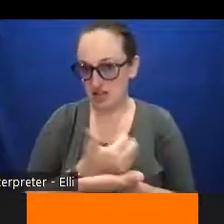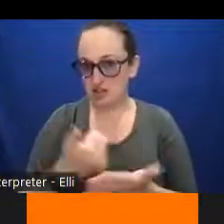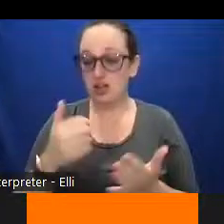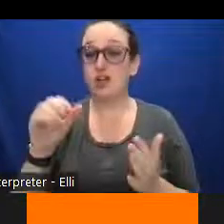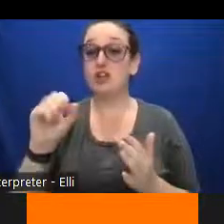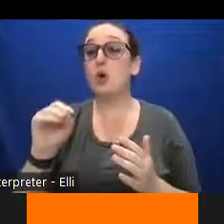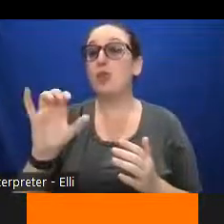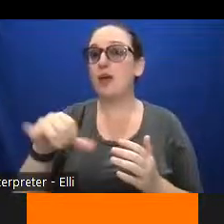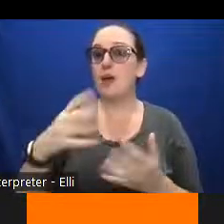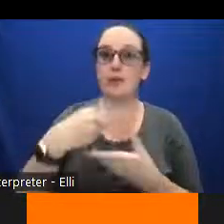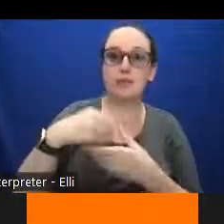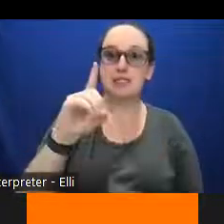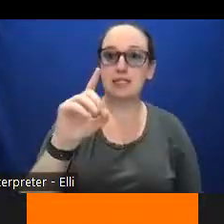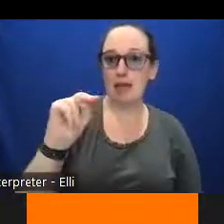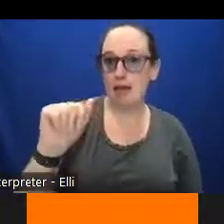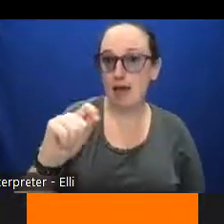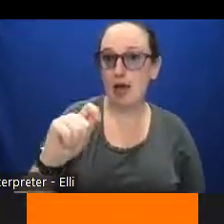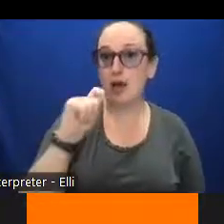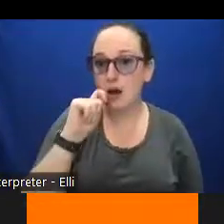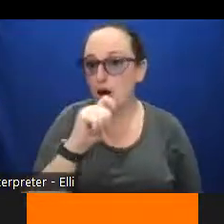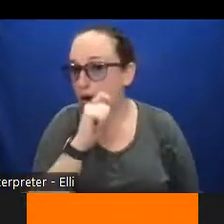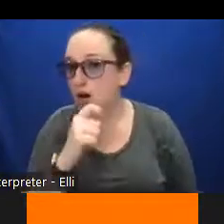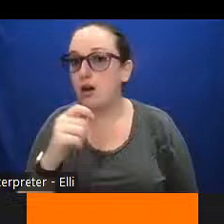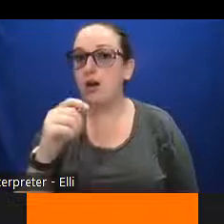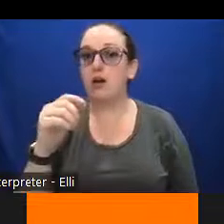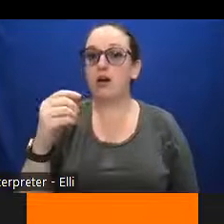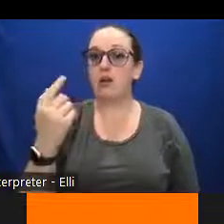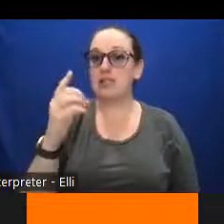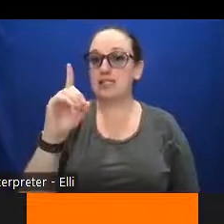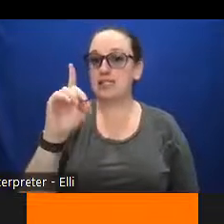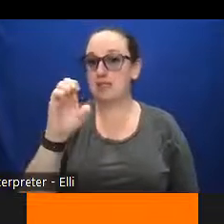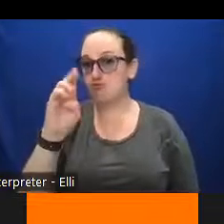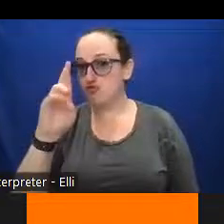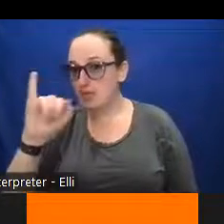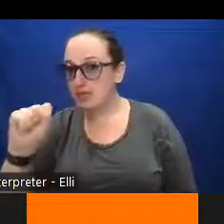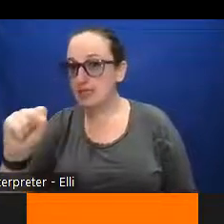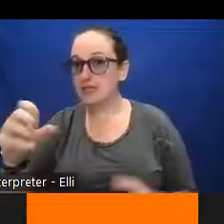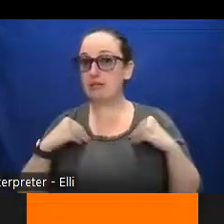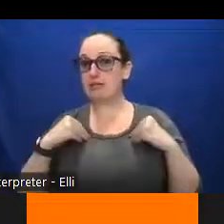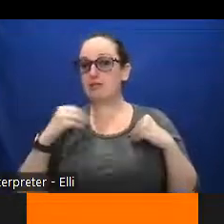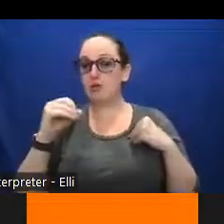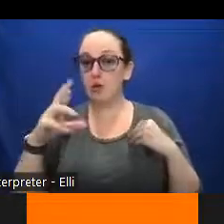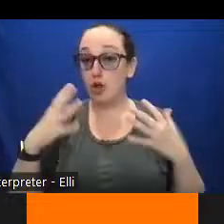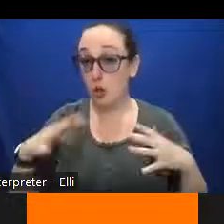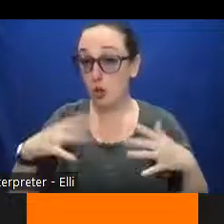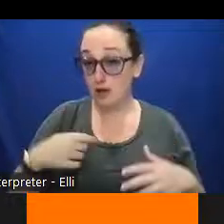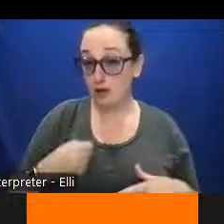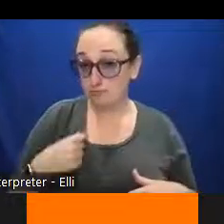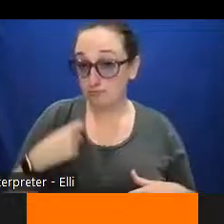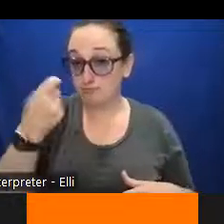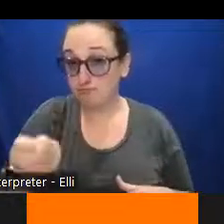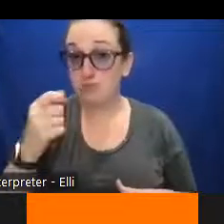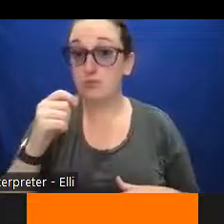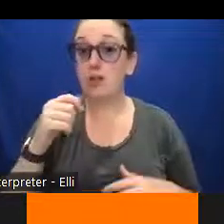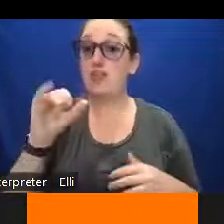or clothing, all of those things are within our scope of practice. What I like to encourage